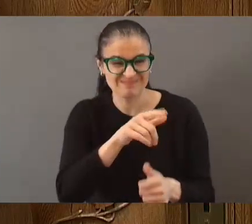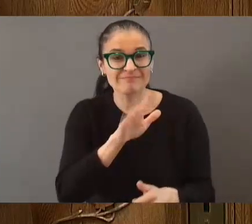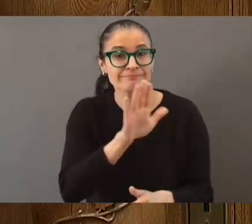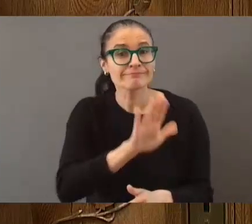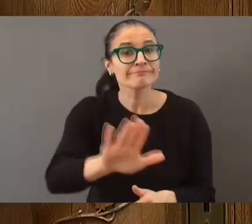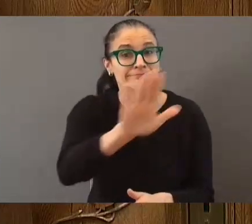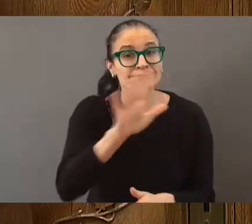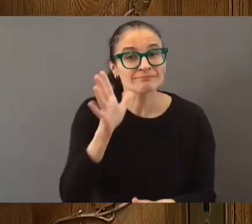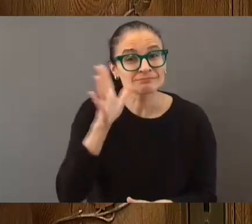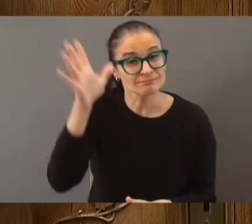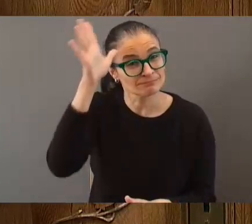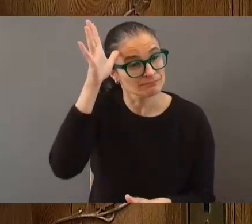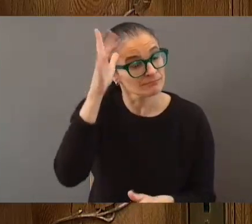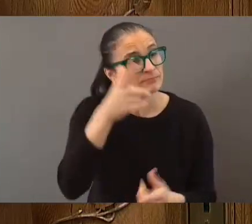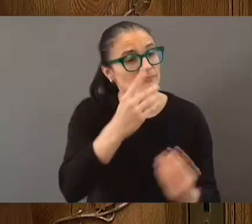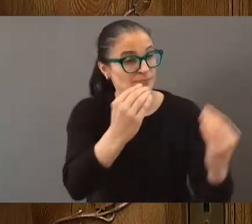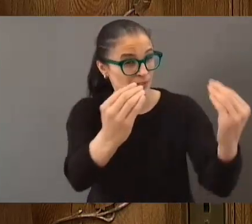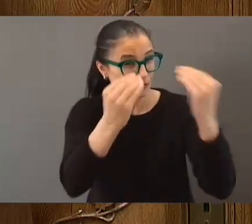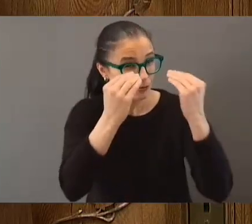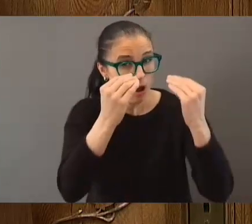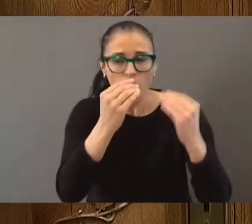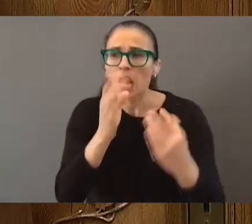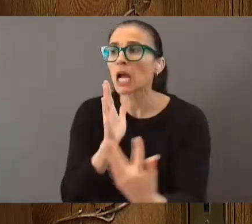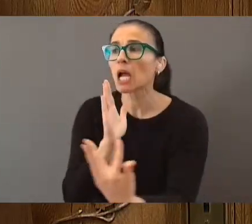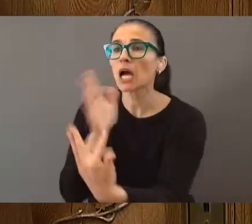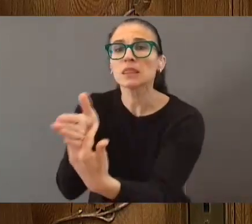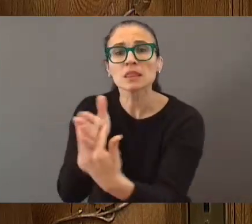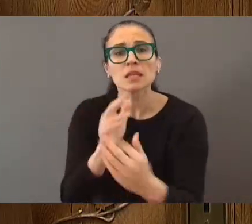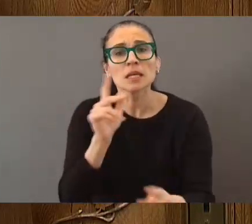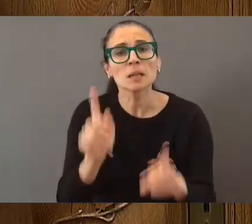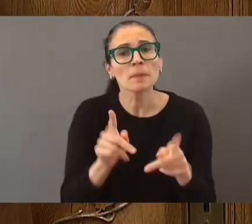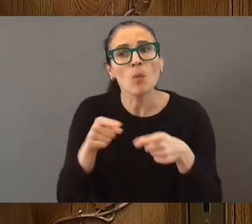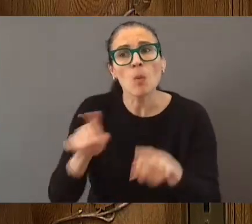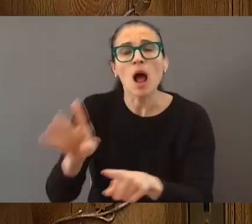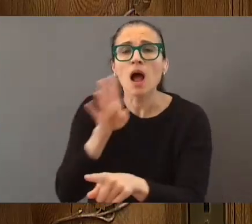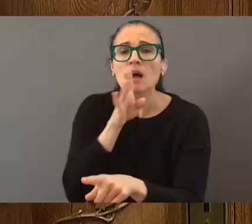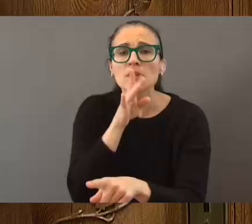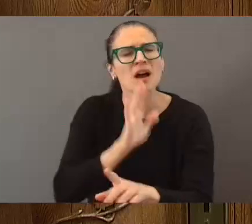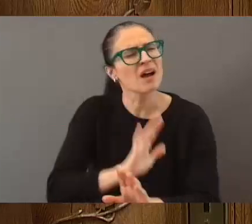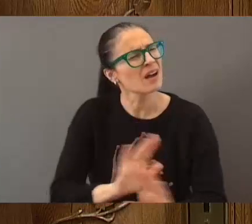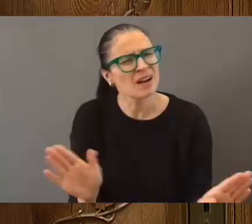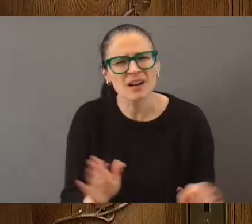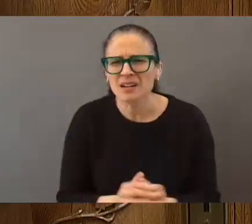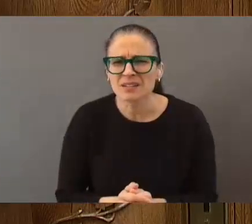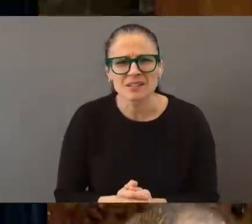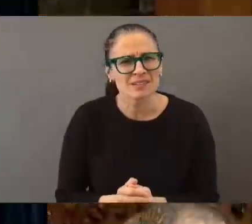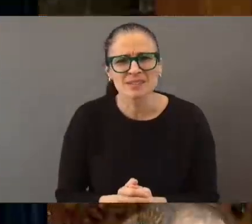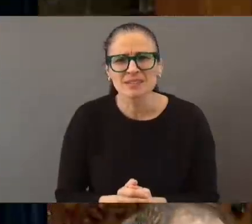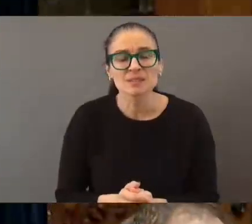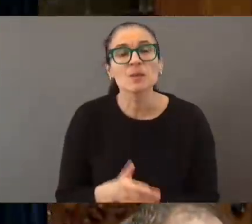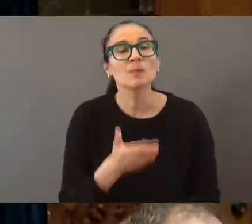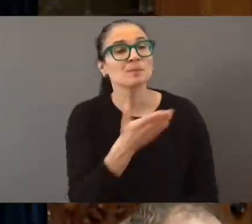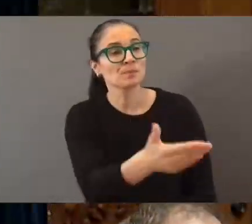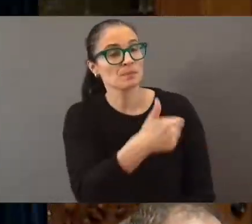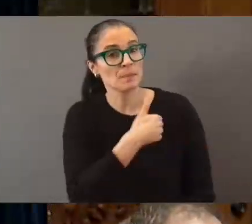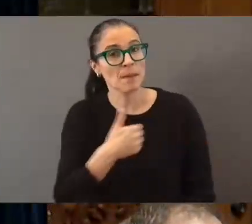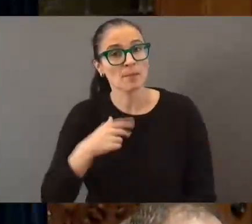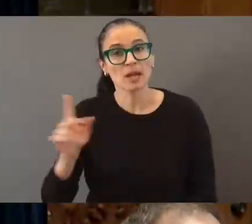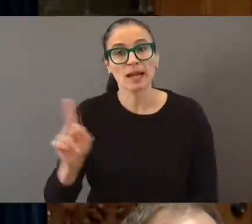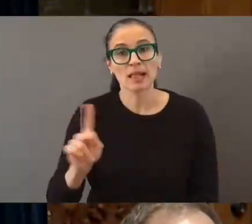speaking. Member for Kelowna Mission. Mr. Speaker, leadership, choices, opening